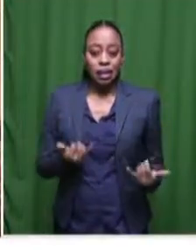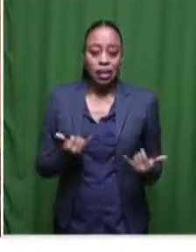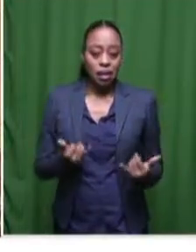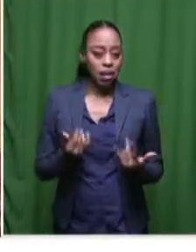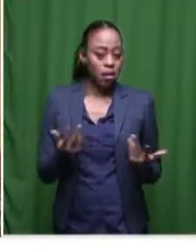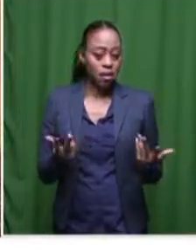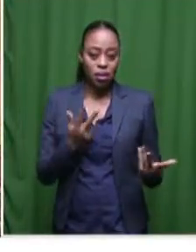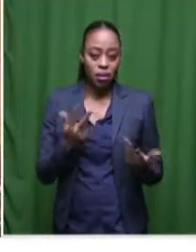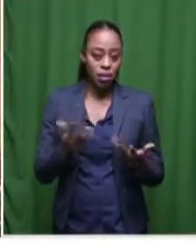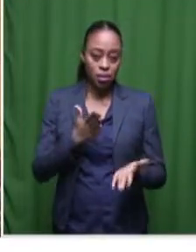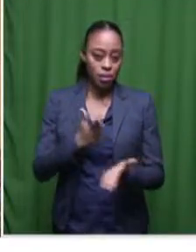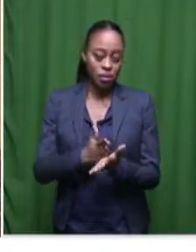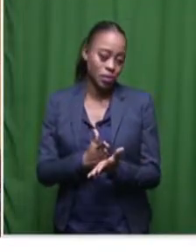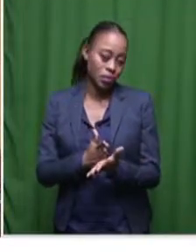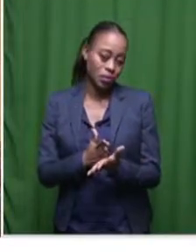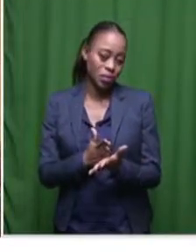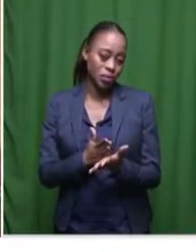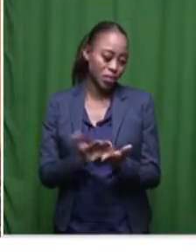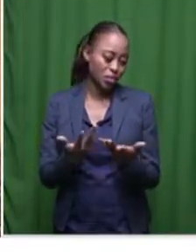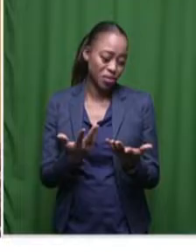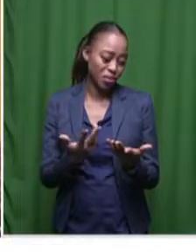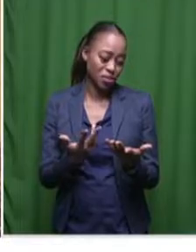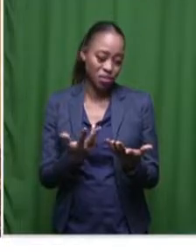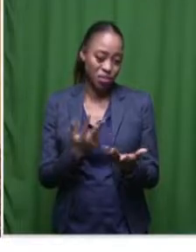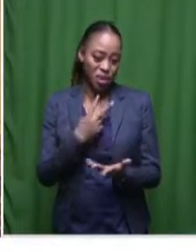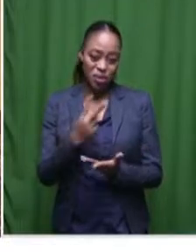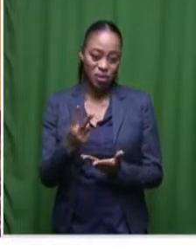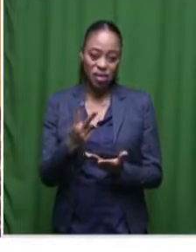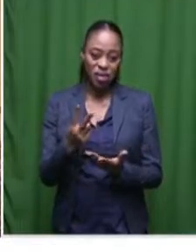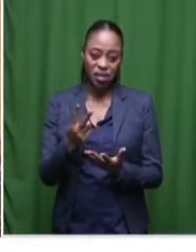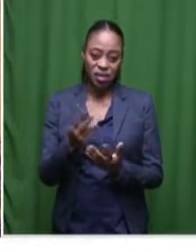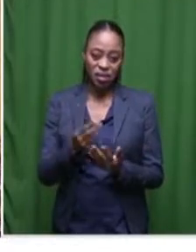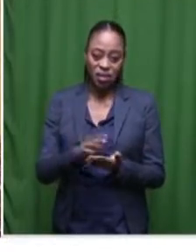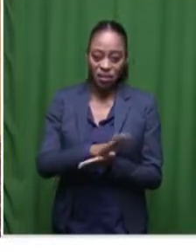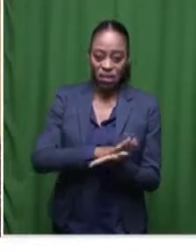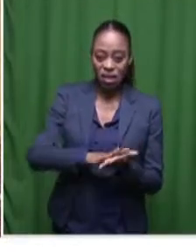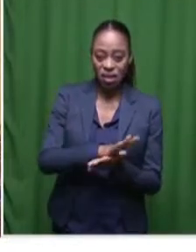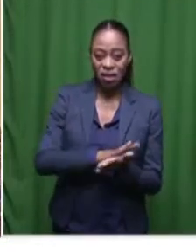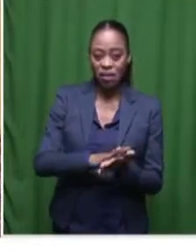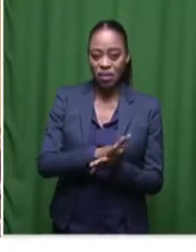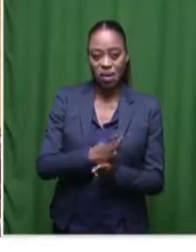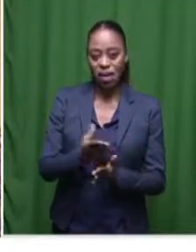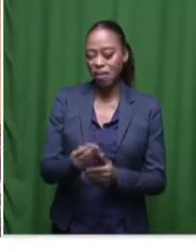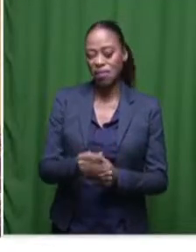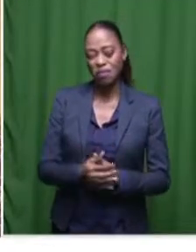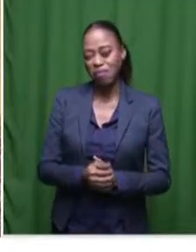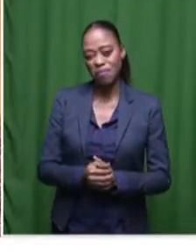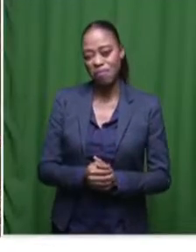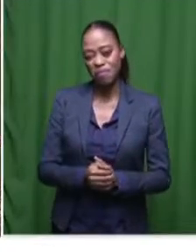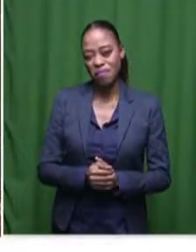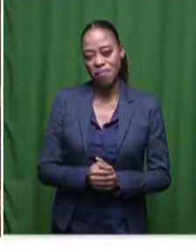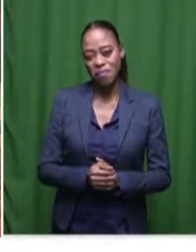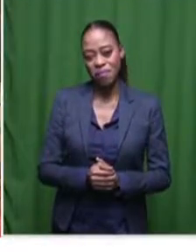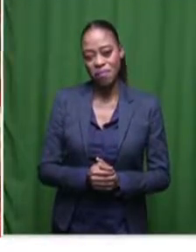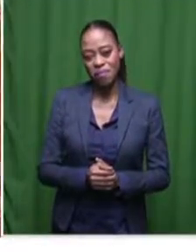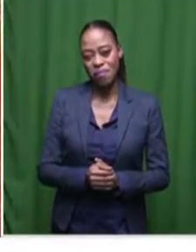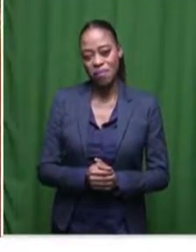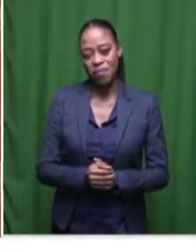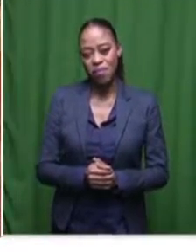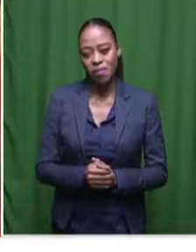there's any great warmth being shown between the royals and Harry and Meghan, but I may have got that